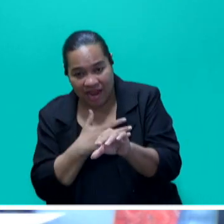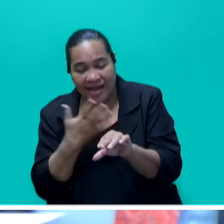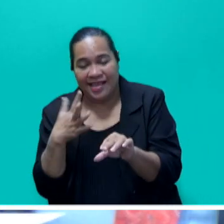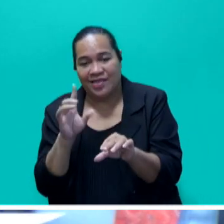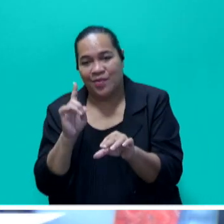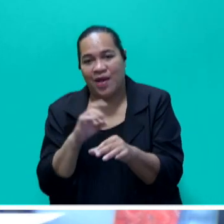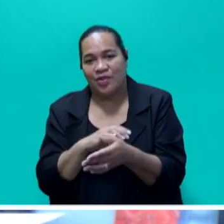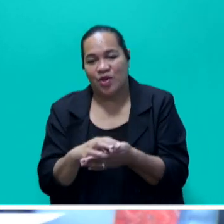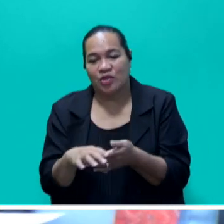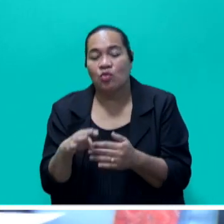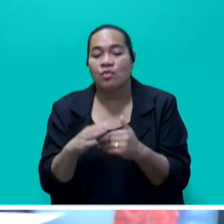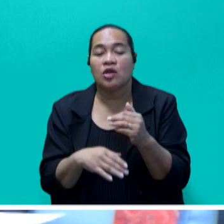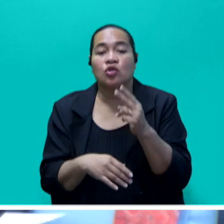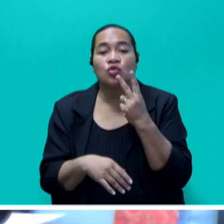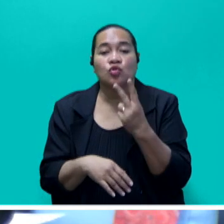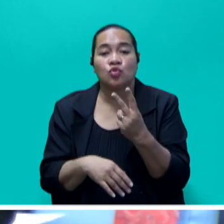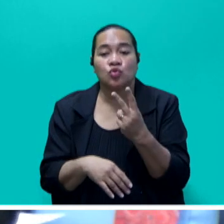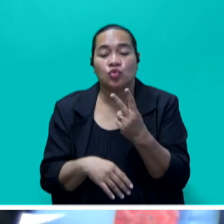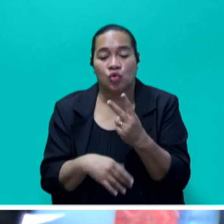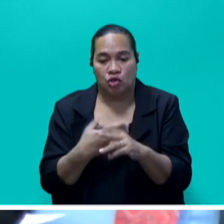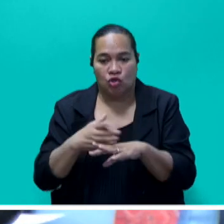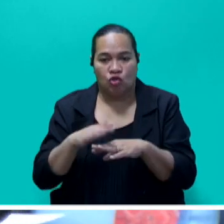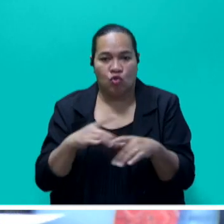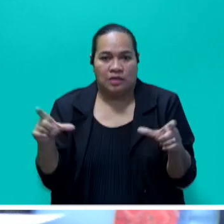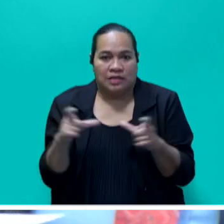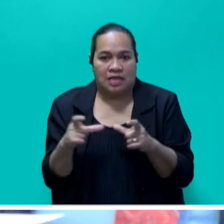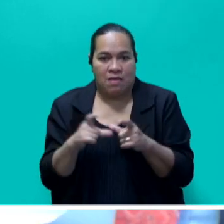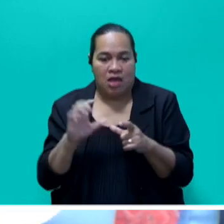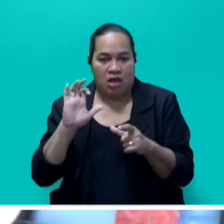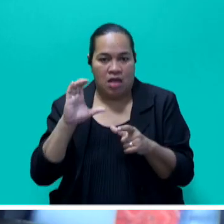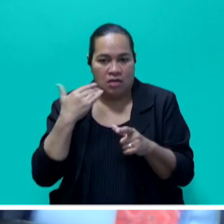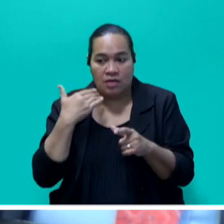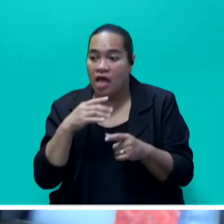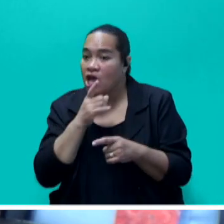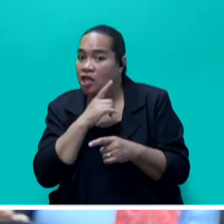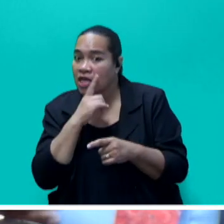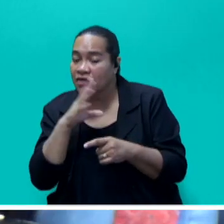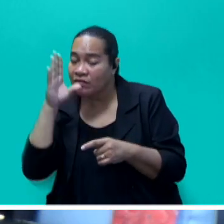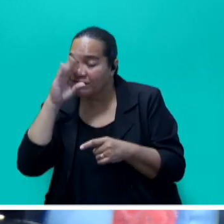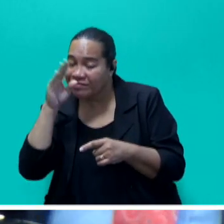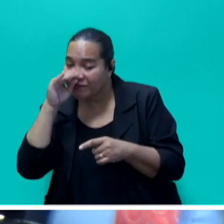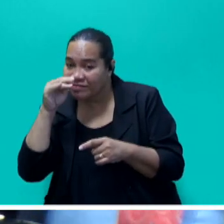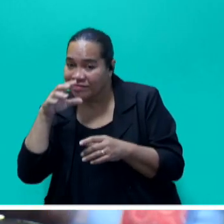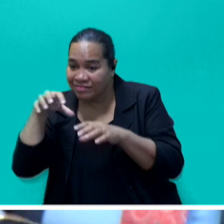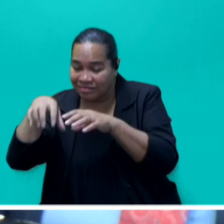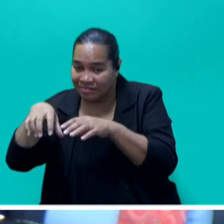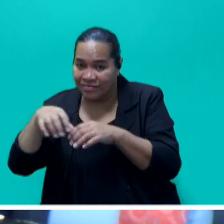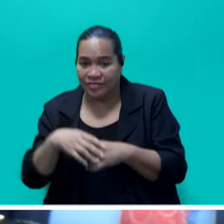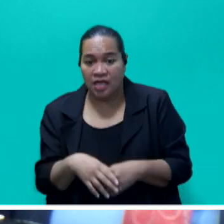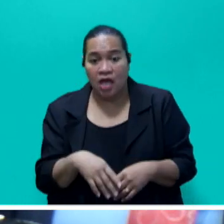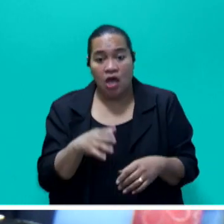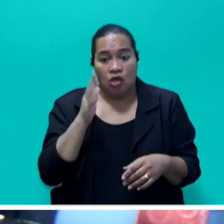$589,791 to build 2 new concrete classrooms and a new girls' dormitory. The school was provided with